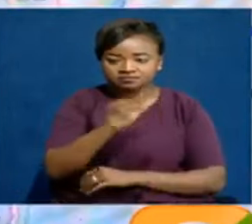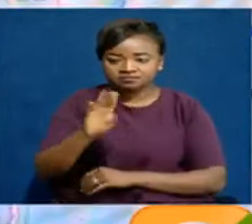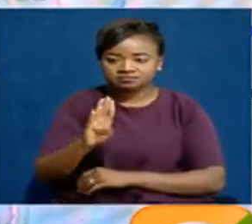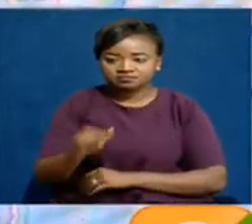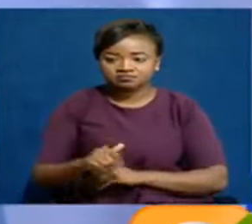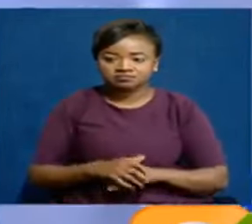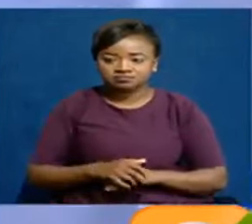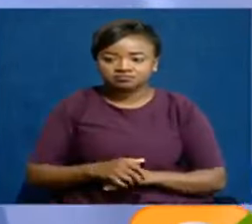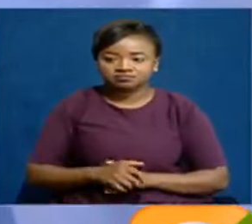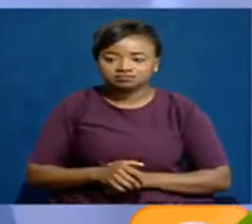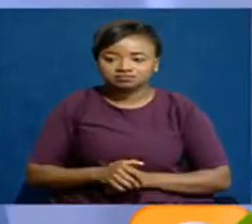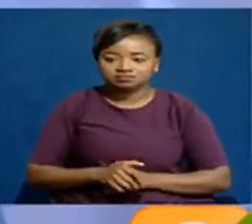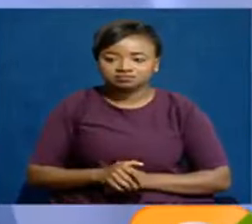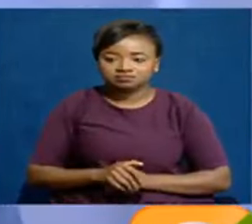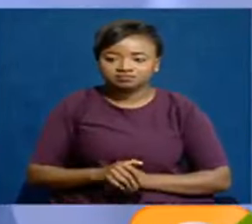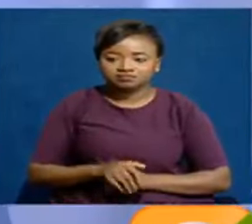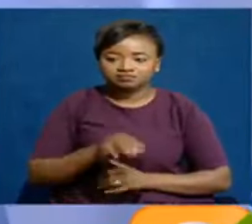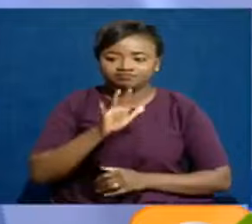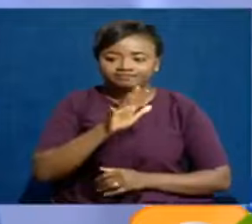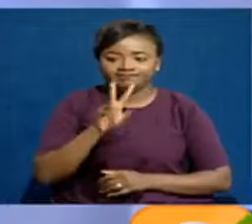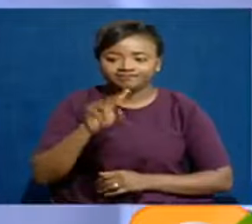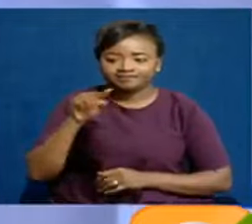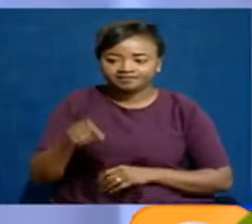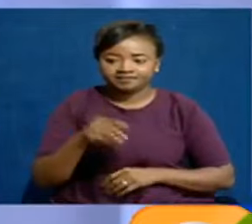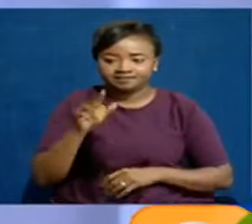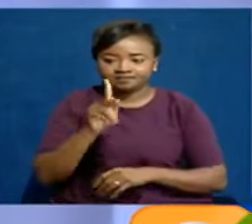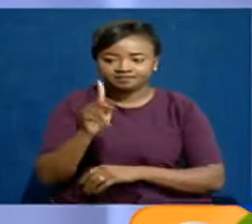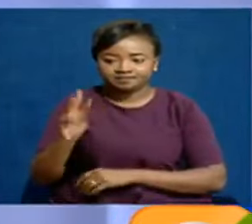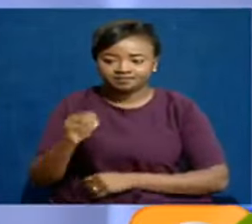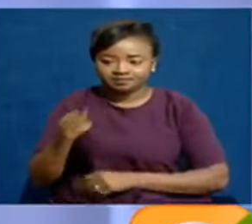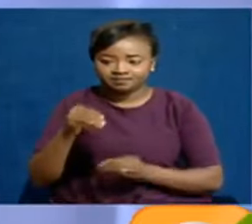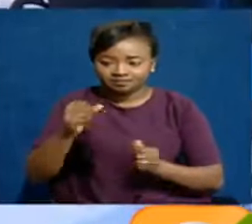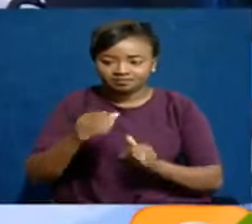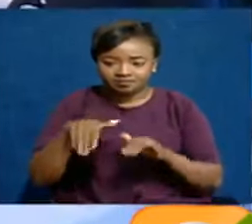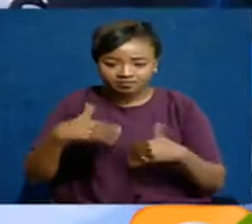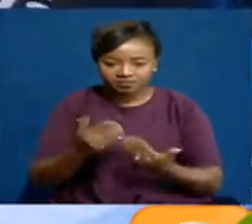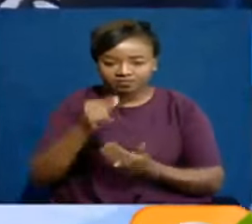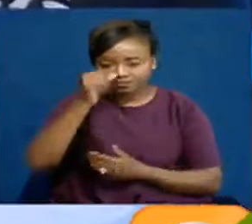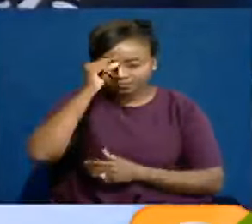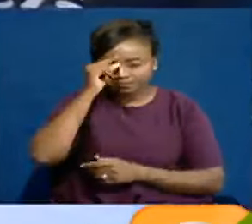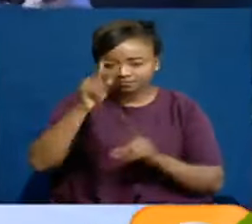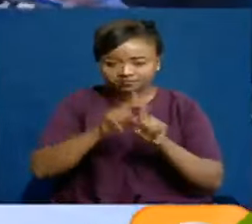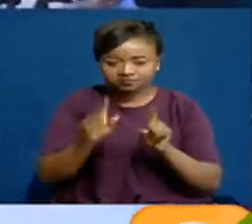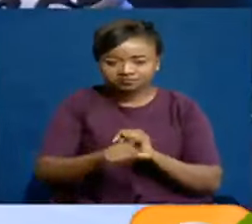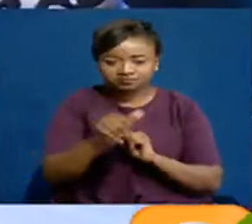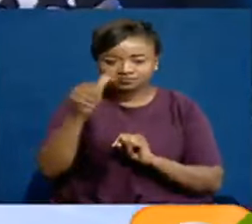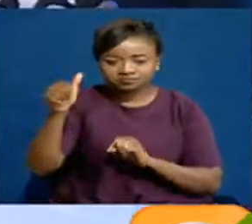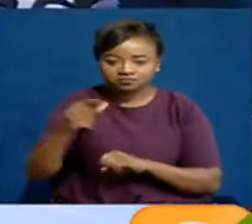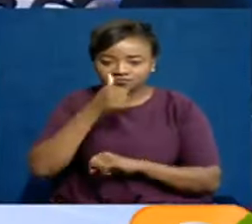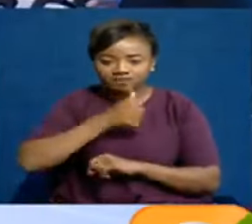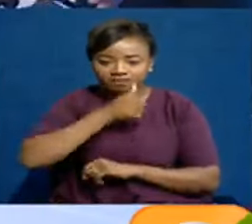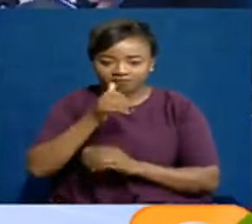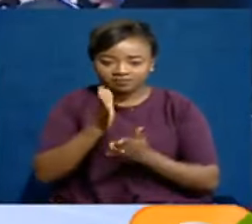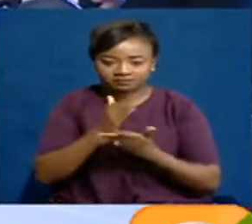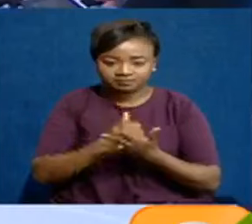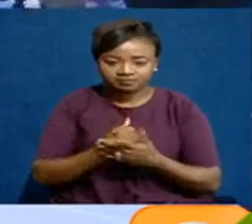country, 52,000 kilometers of which should be done by the government, with the rest being undertaken by the private sector. He says this